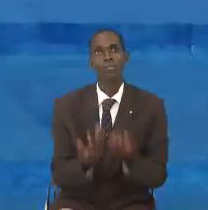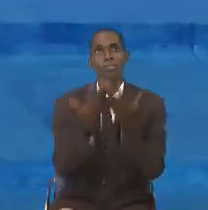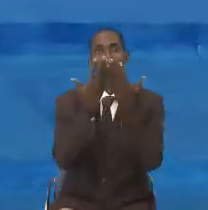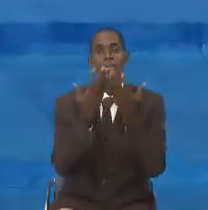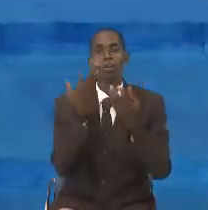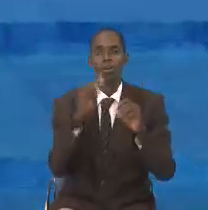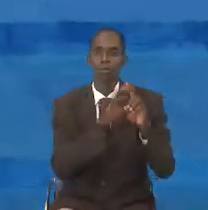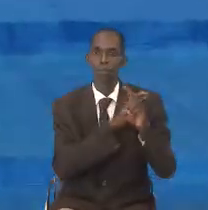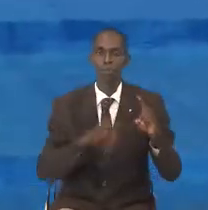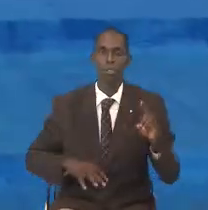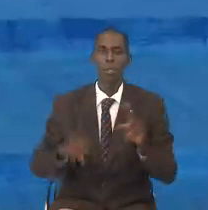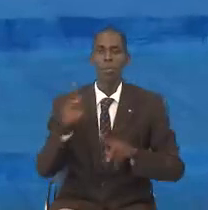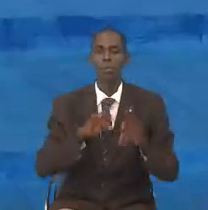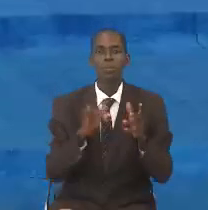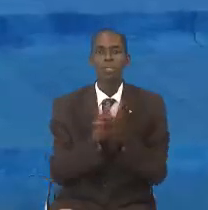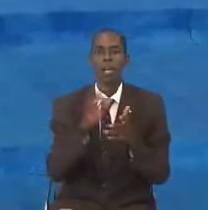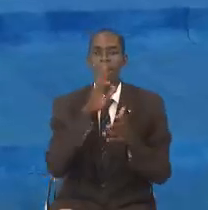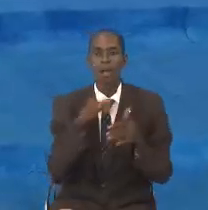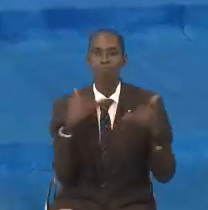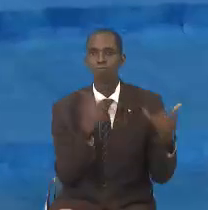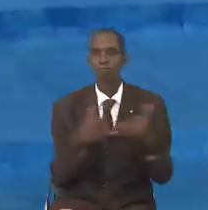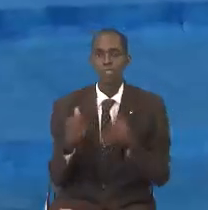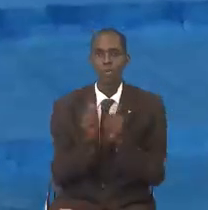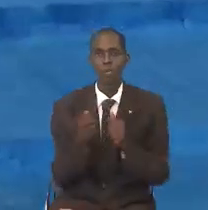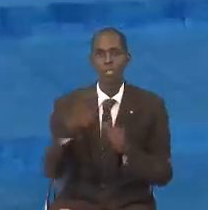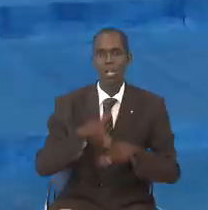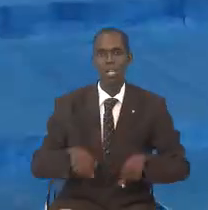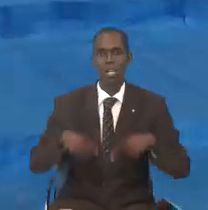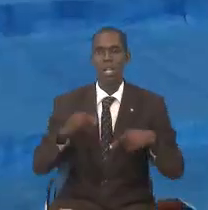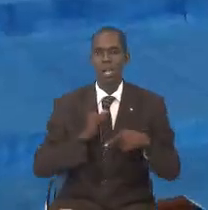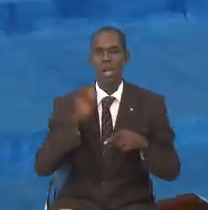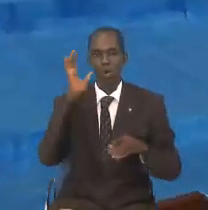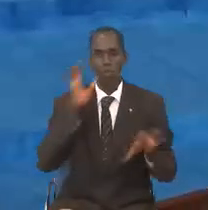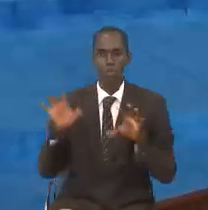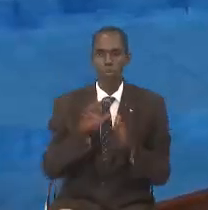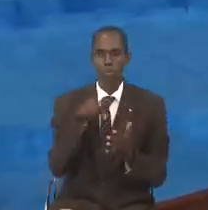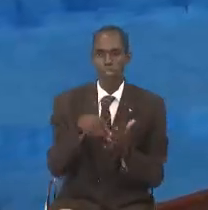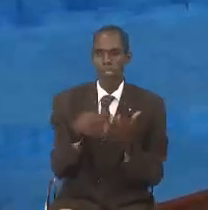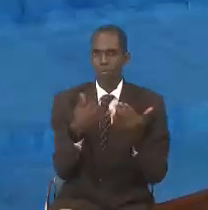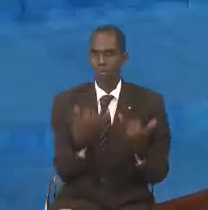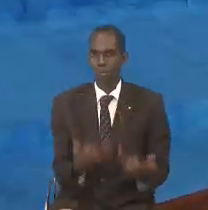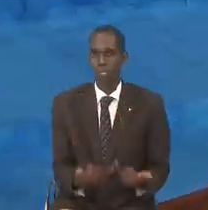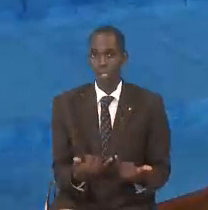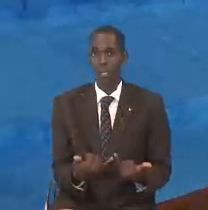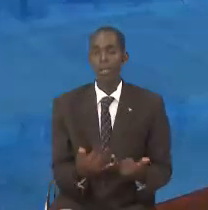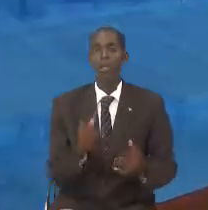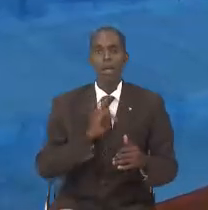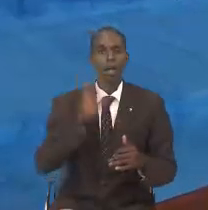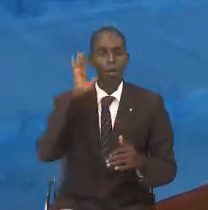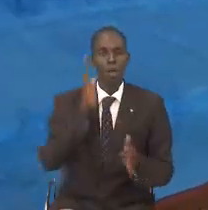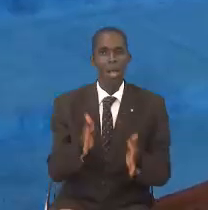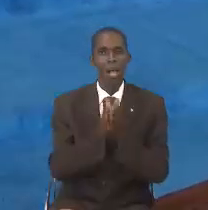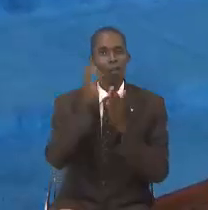who are gambling with their lives, I will do this now, I will ask for forgiveness